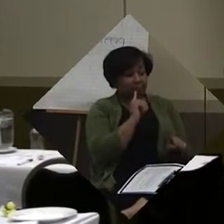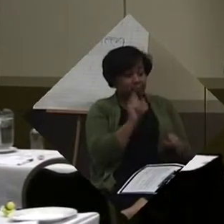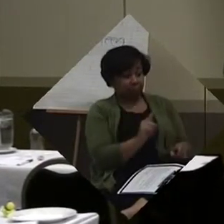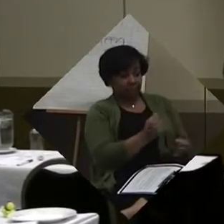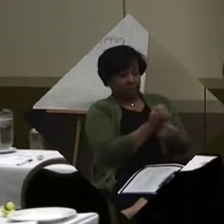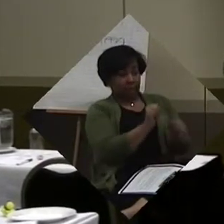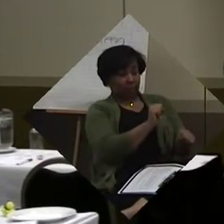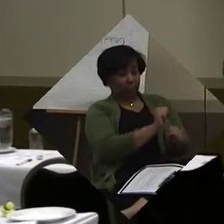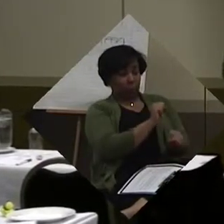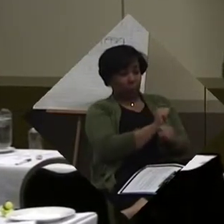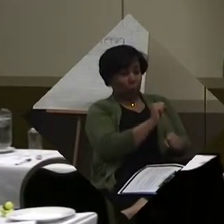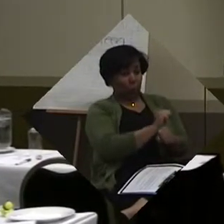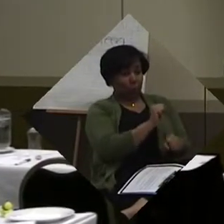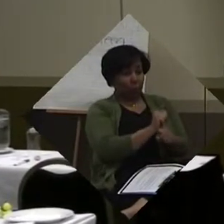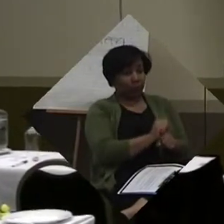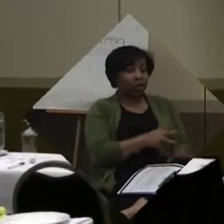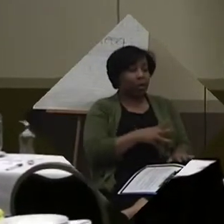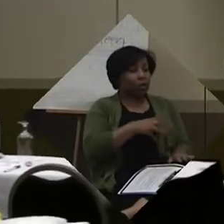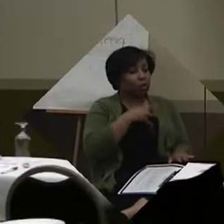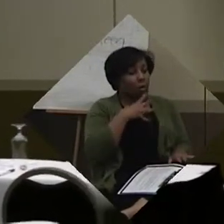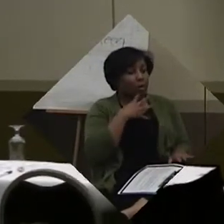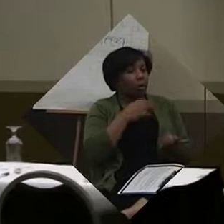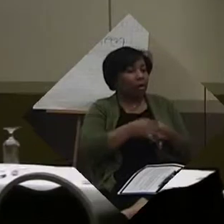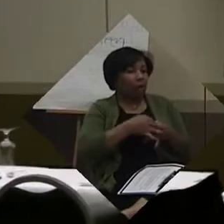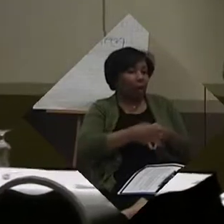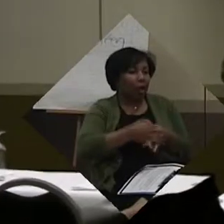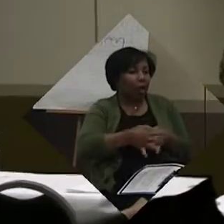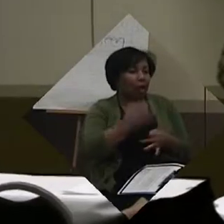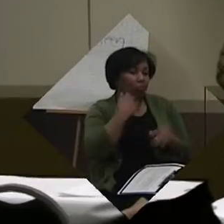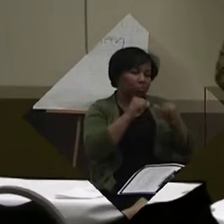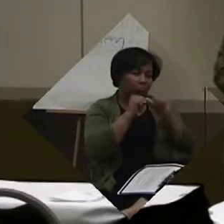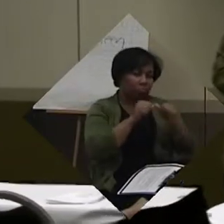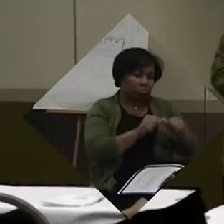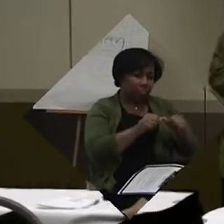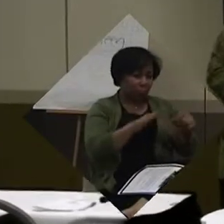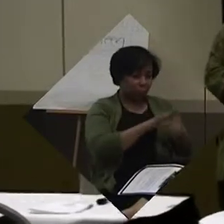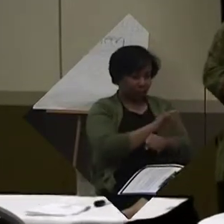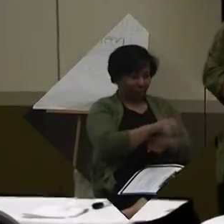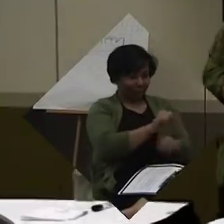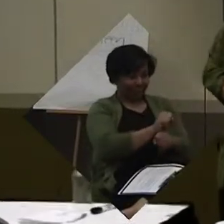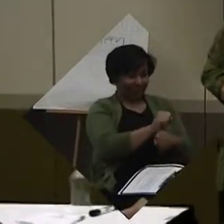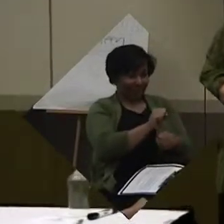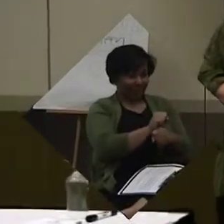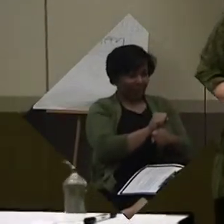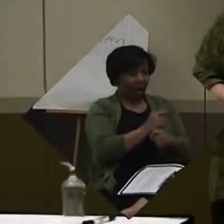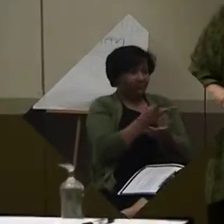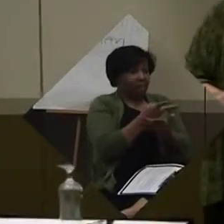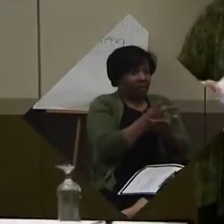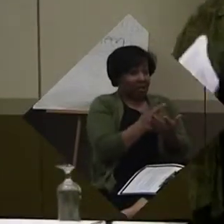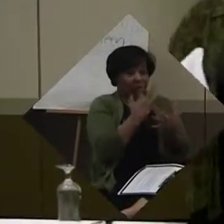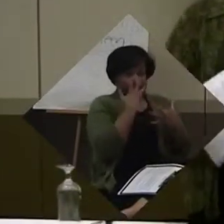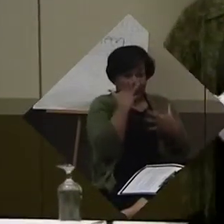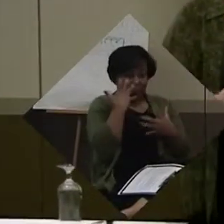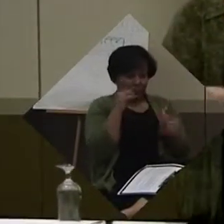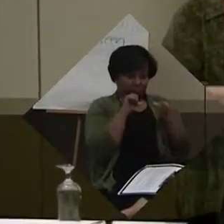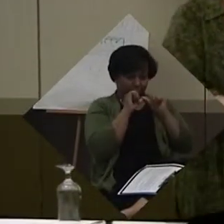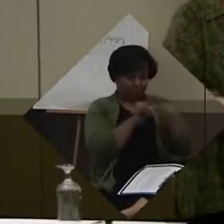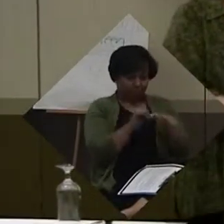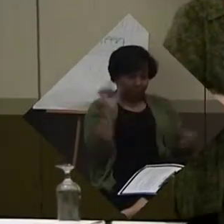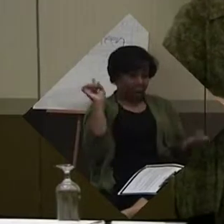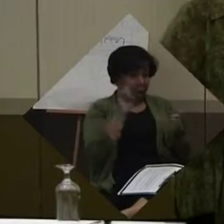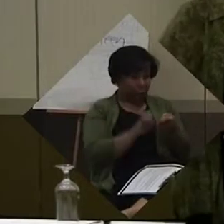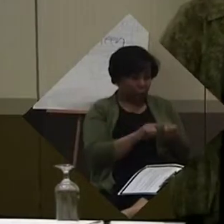independent work, the talking and delaying are going to continue throughout the task. The tantrums continue until the point